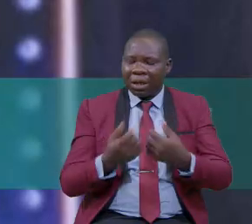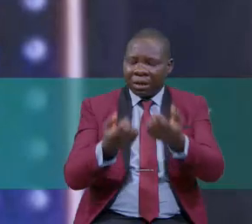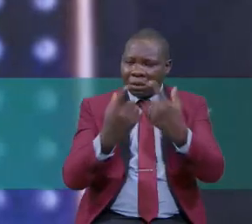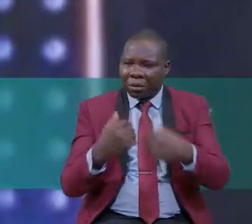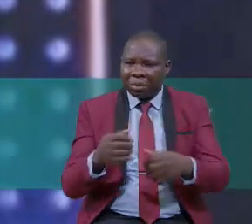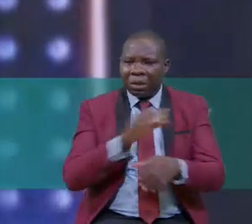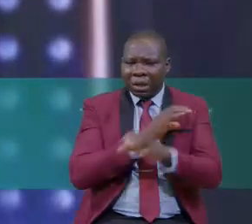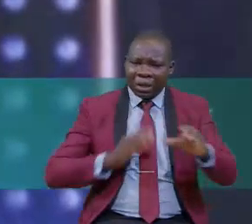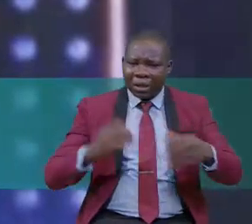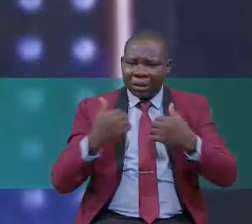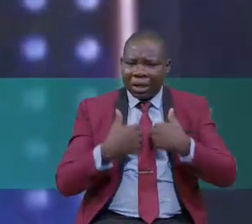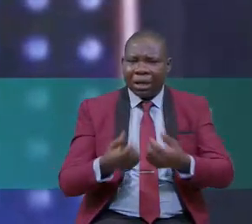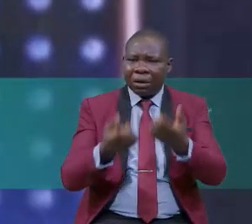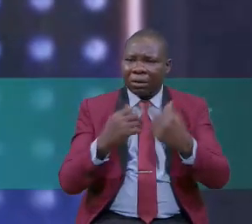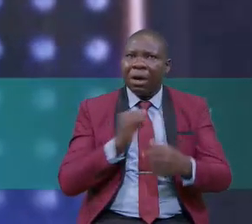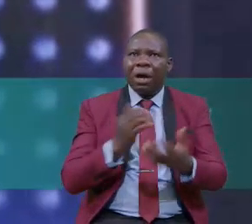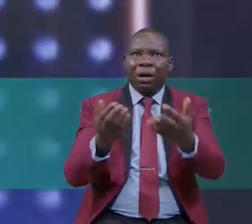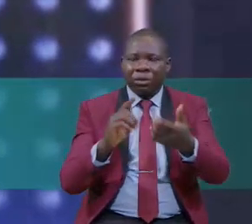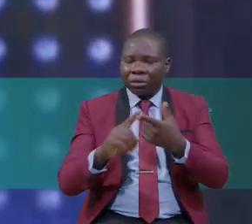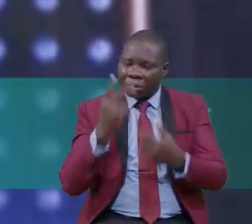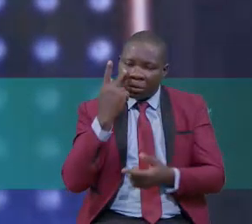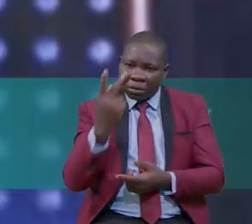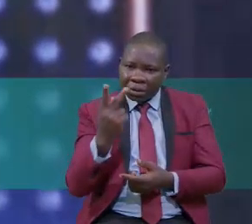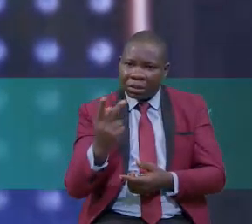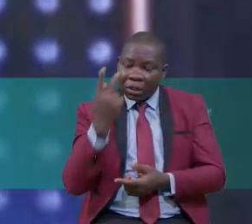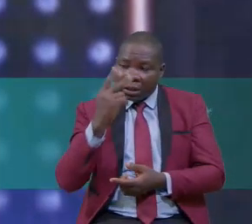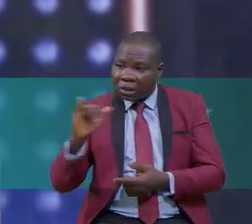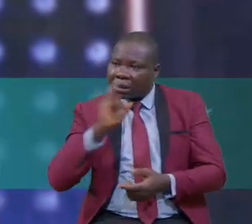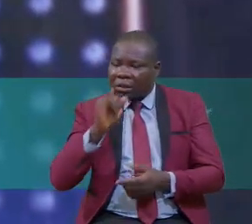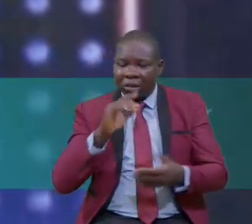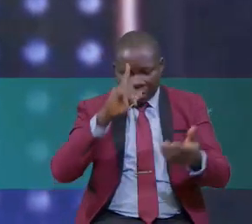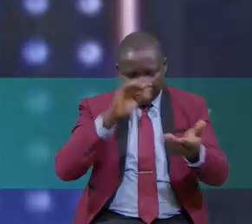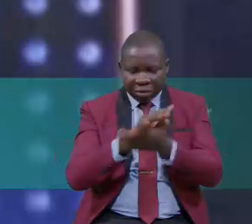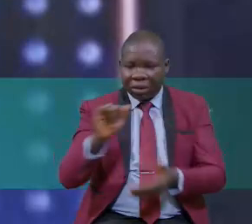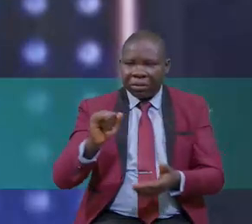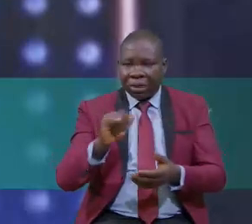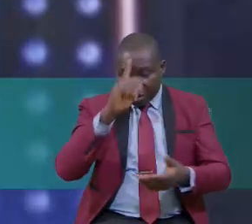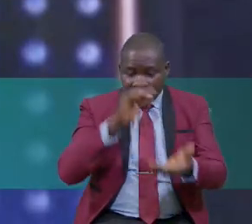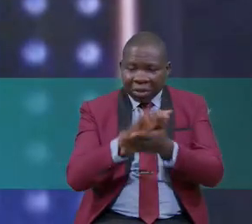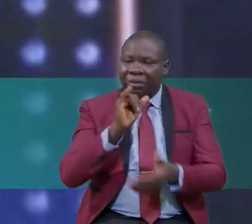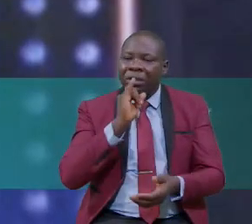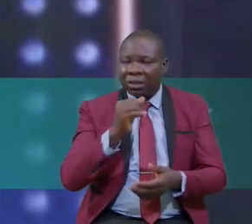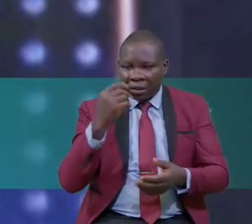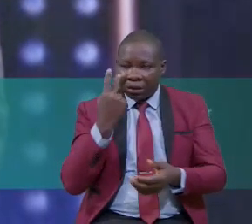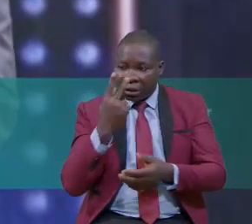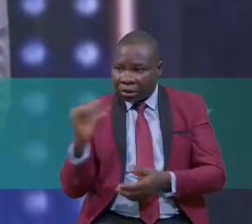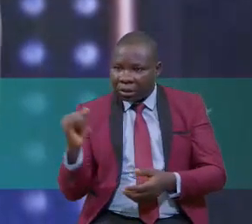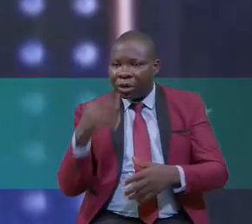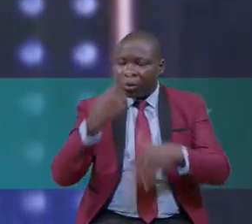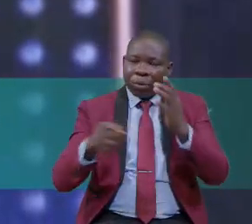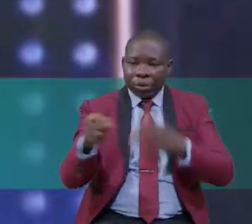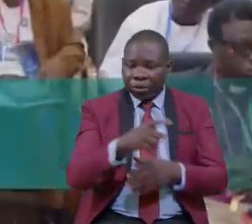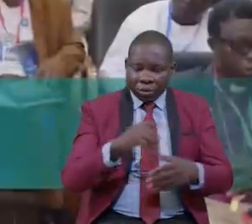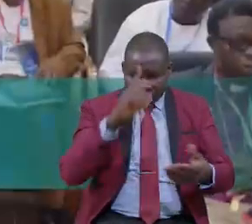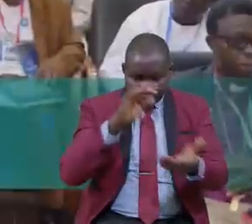is believing. No, believing is seeing. And what you believe, you will see in